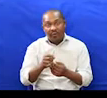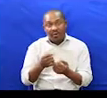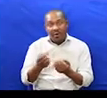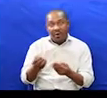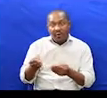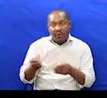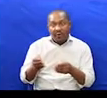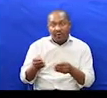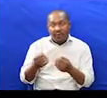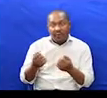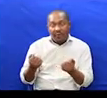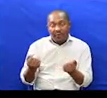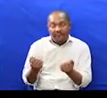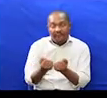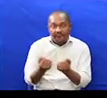matter.